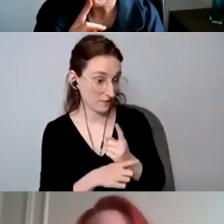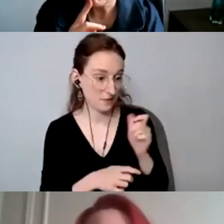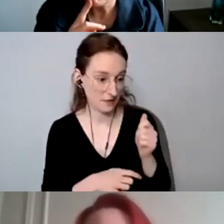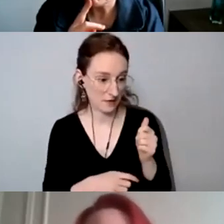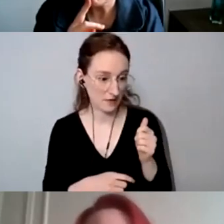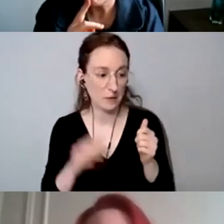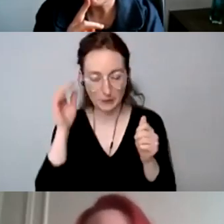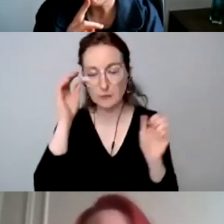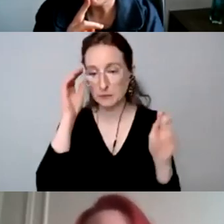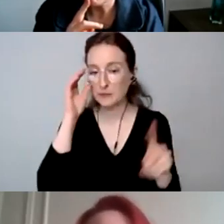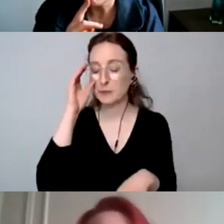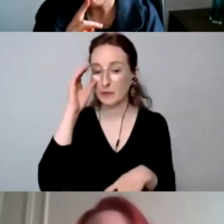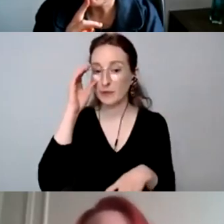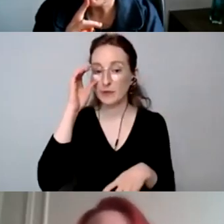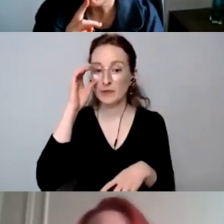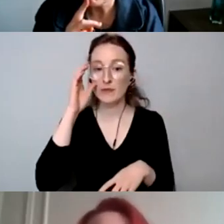since they were,